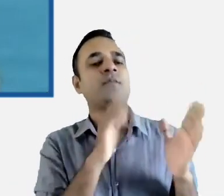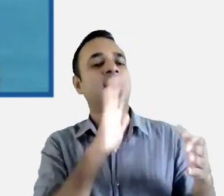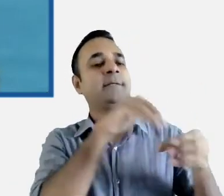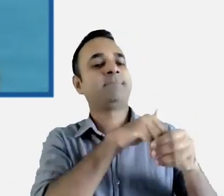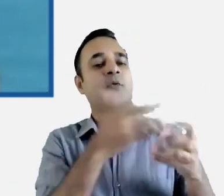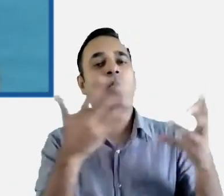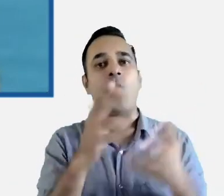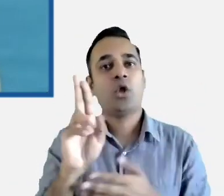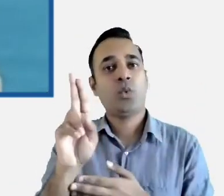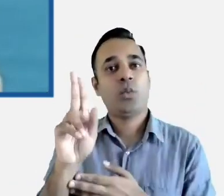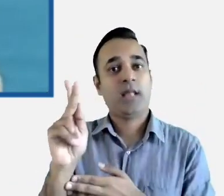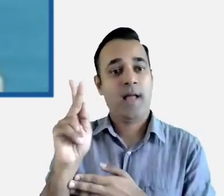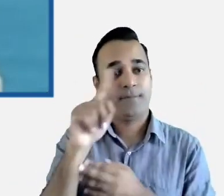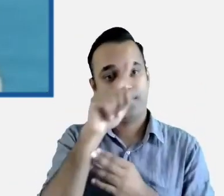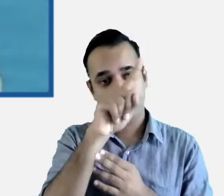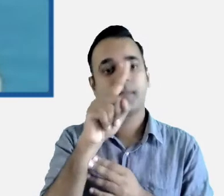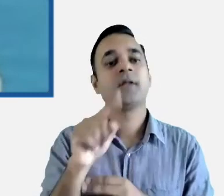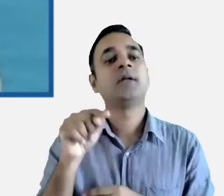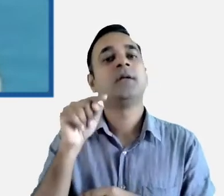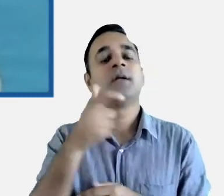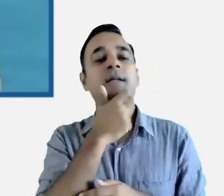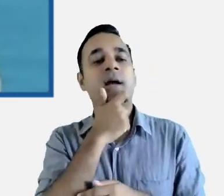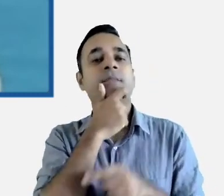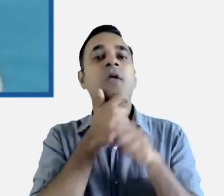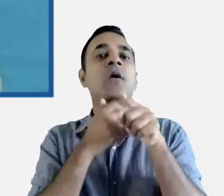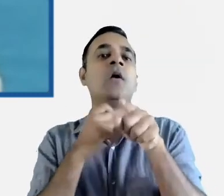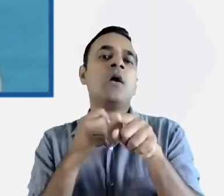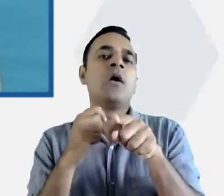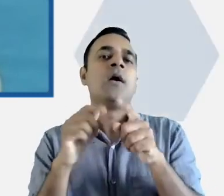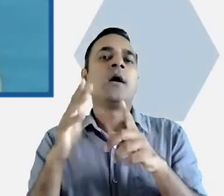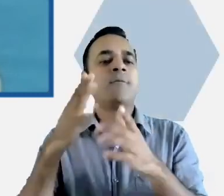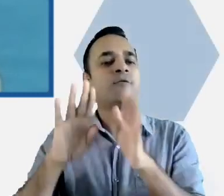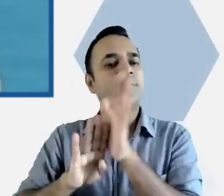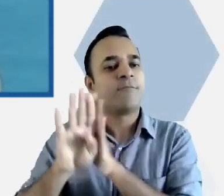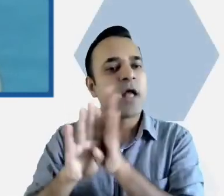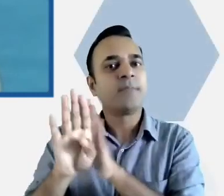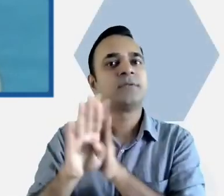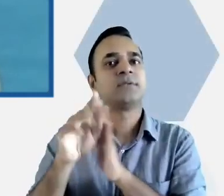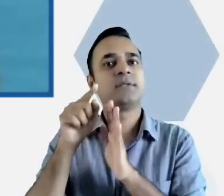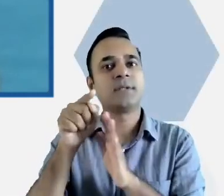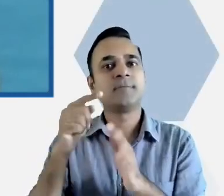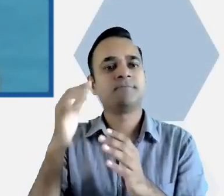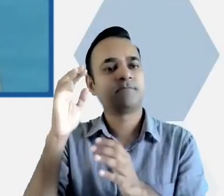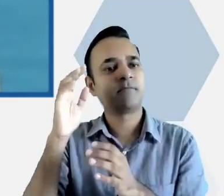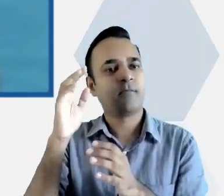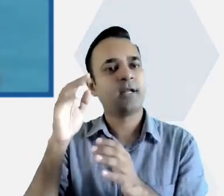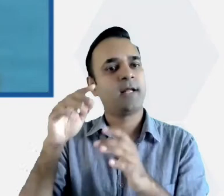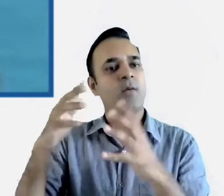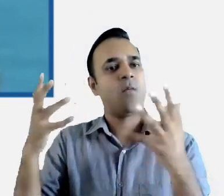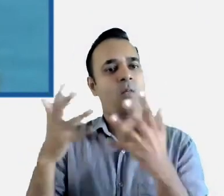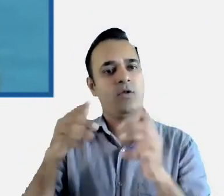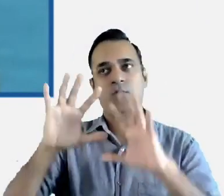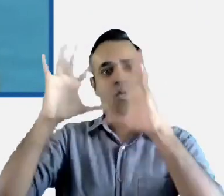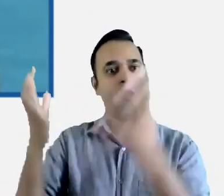as well as developed countries. So I think the challenges will be context dependent. So it will depend on the